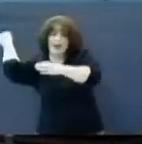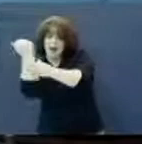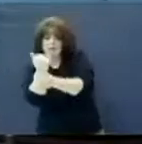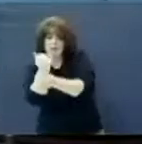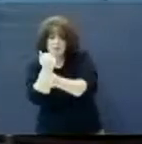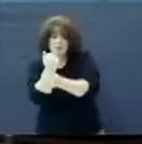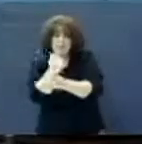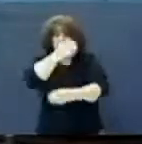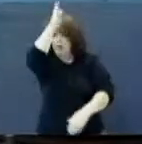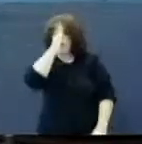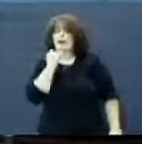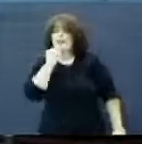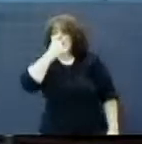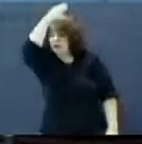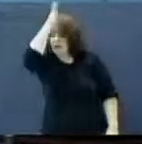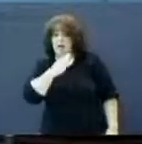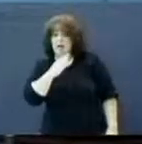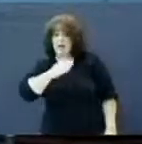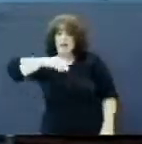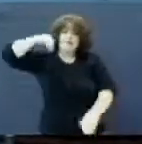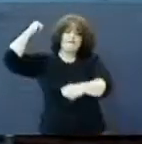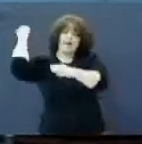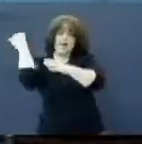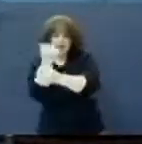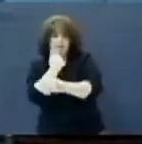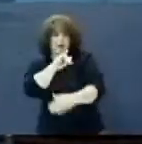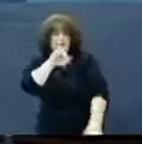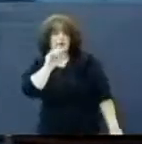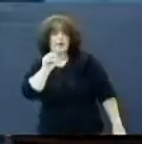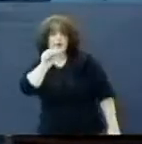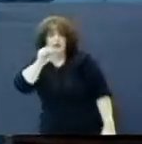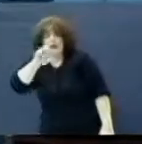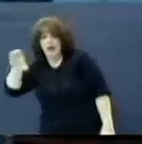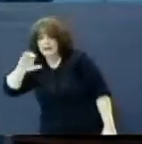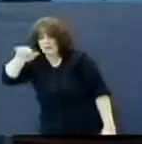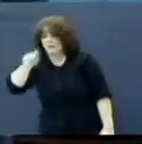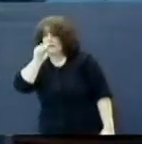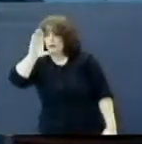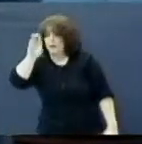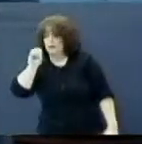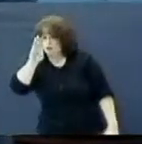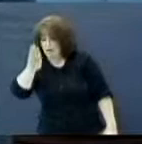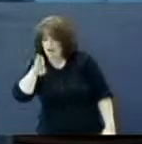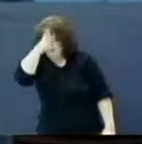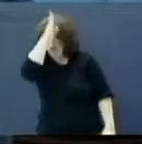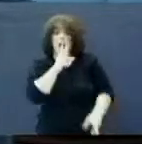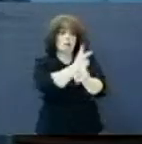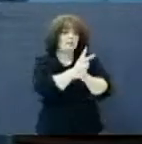of Abraham, Isaac, and Jacob. The same God that took care of them will take care of you.